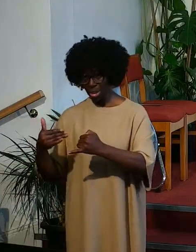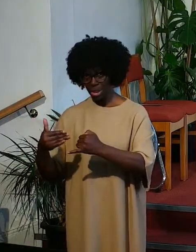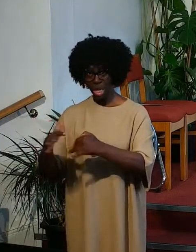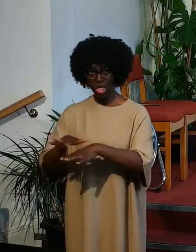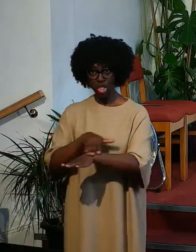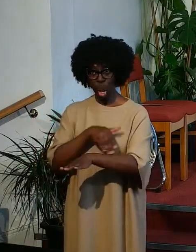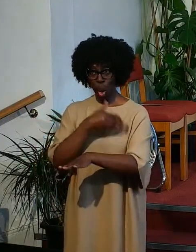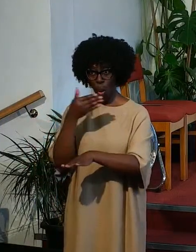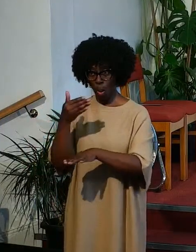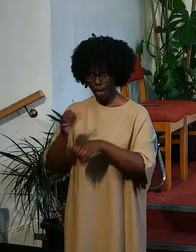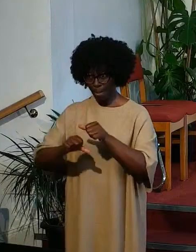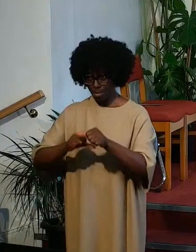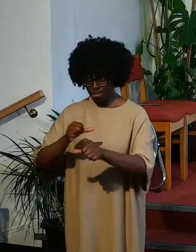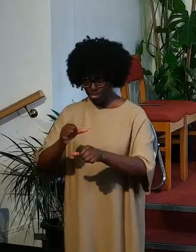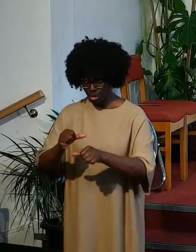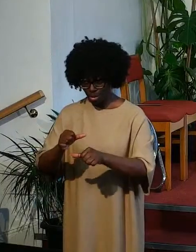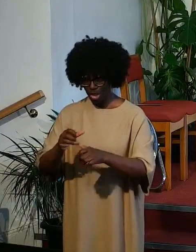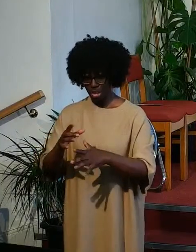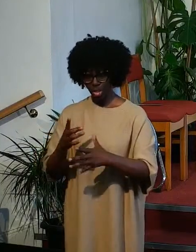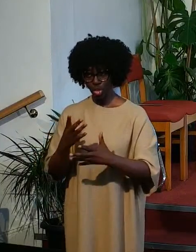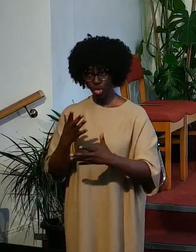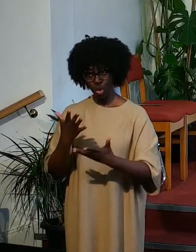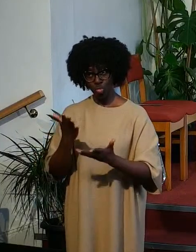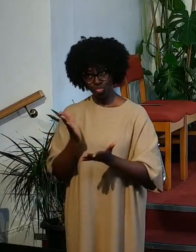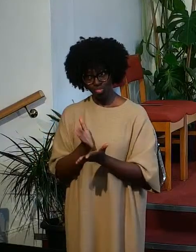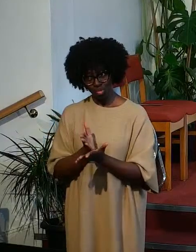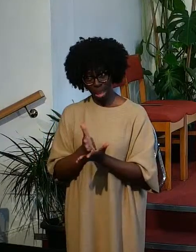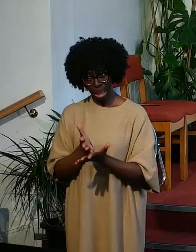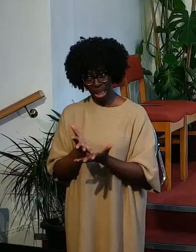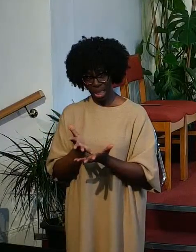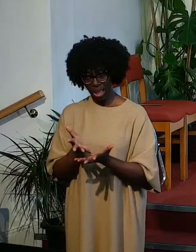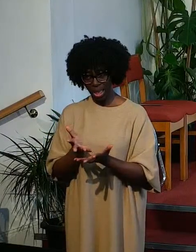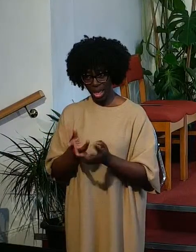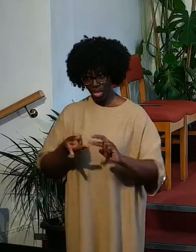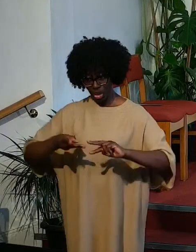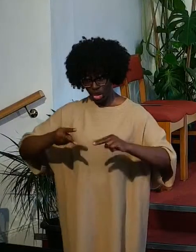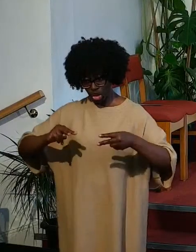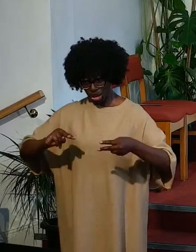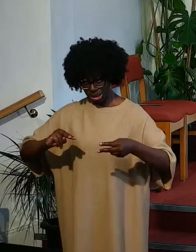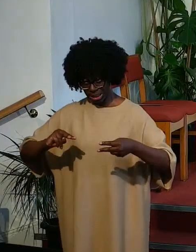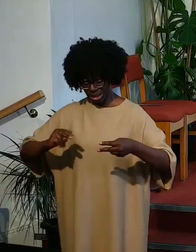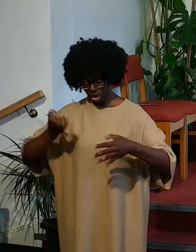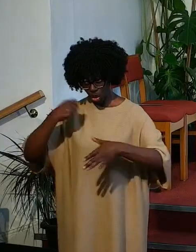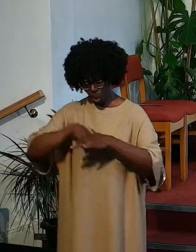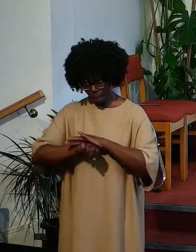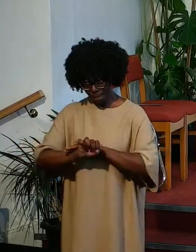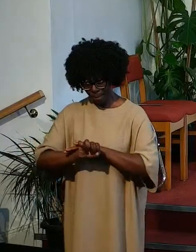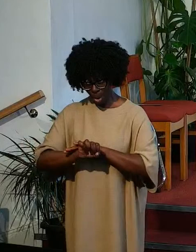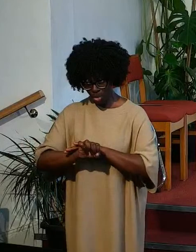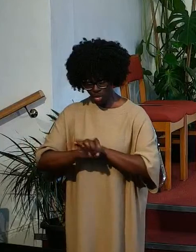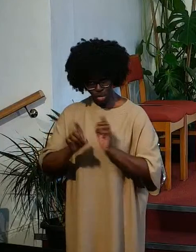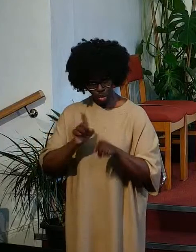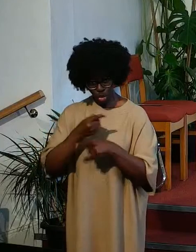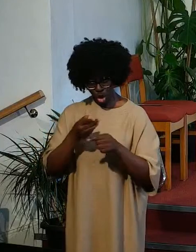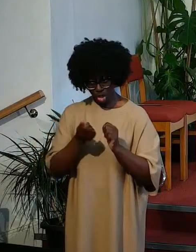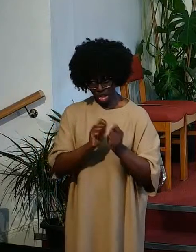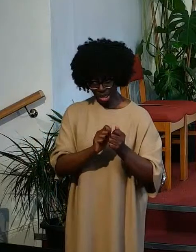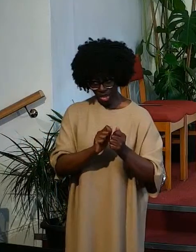probably both of you are saying, is that the genes you get are what you get. you cannot do anything about that.